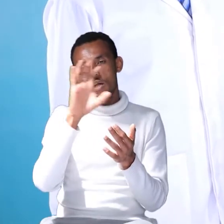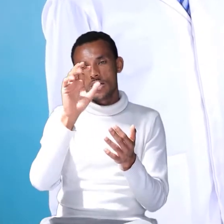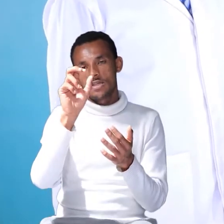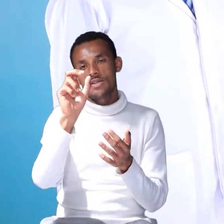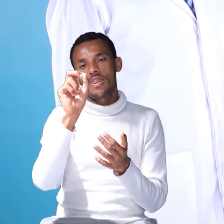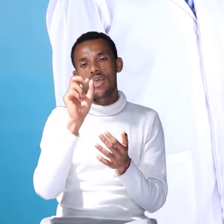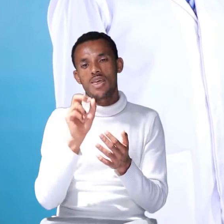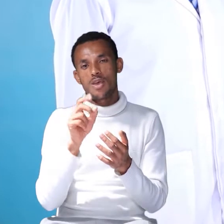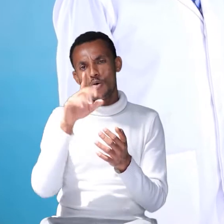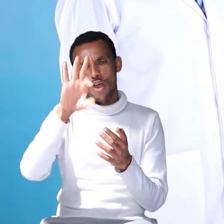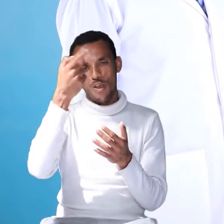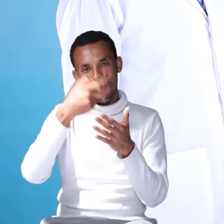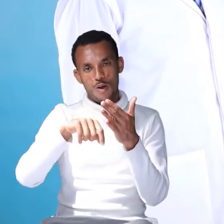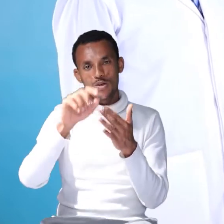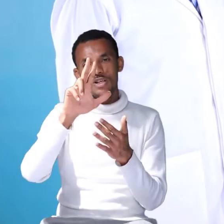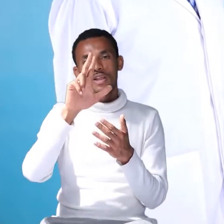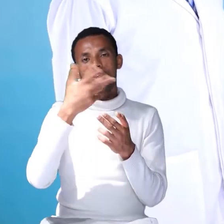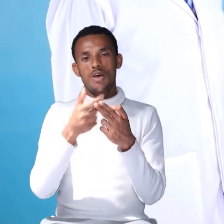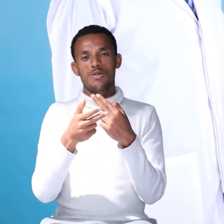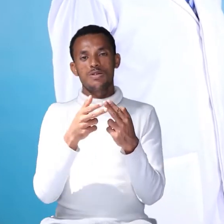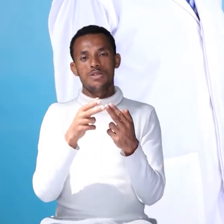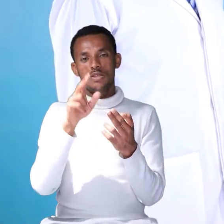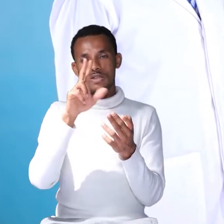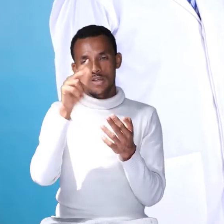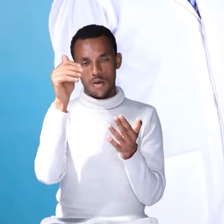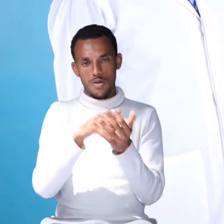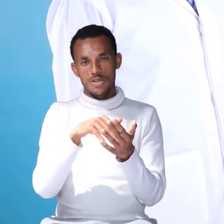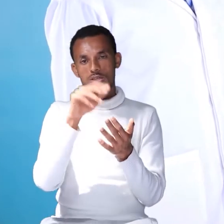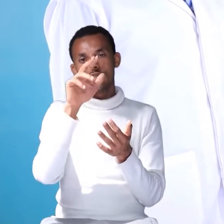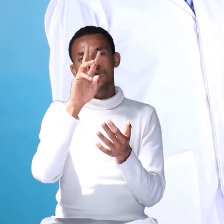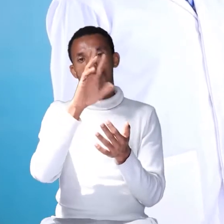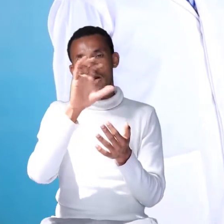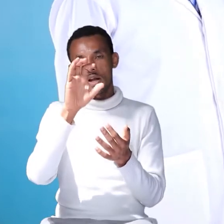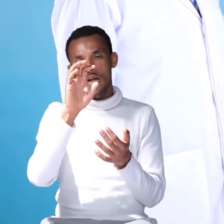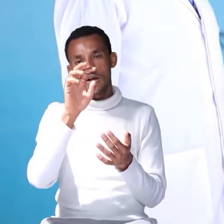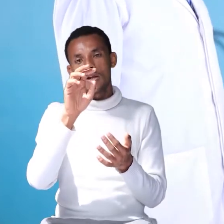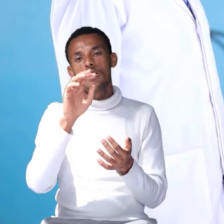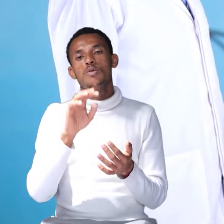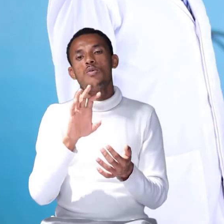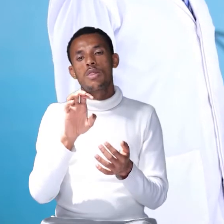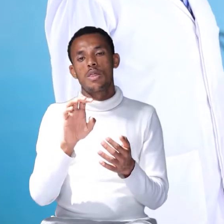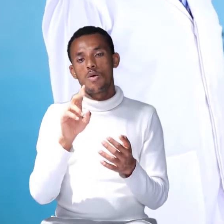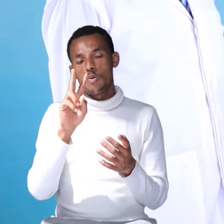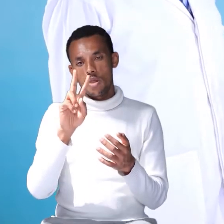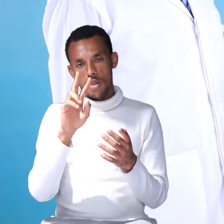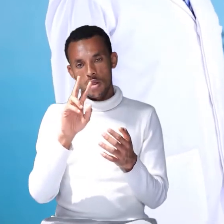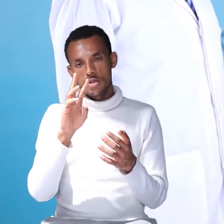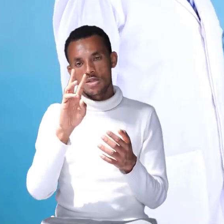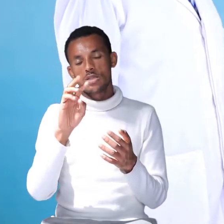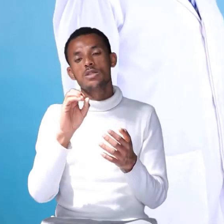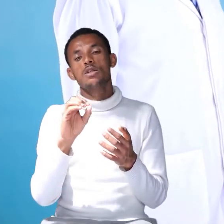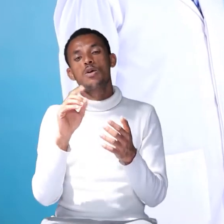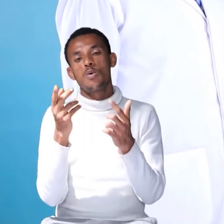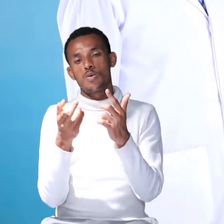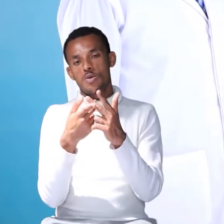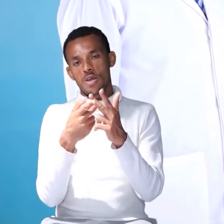1,630. You will have a value 3,616. The third one, he must take only one part. 1